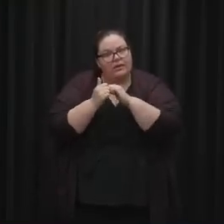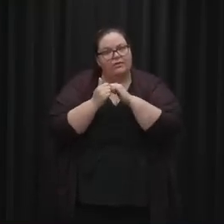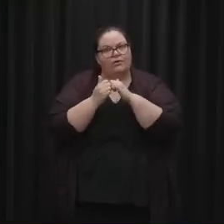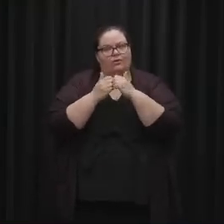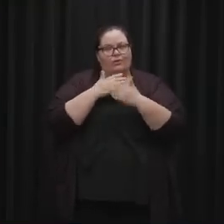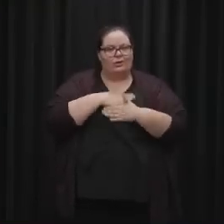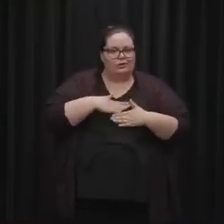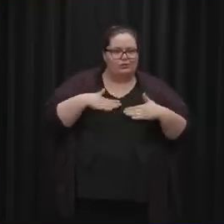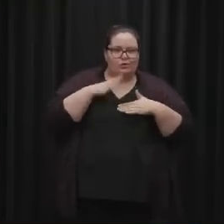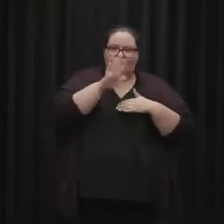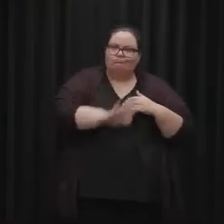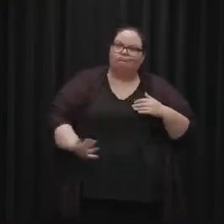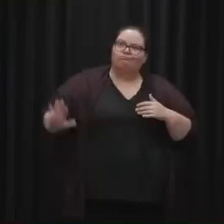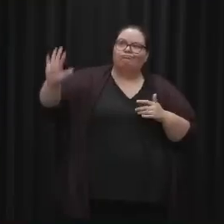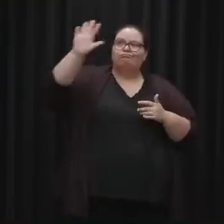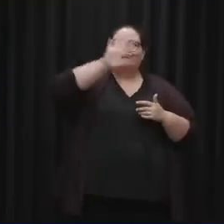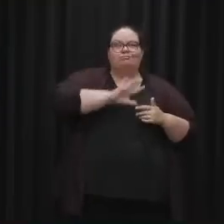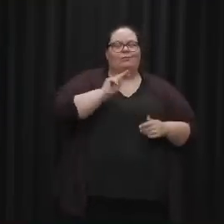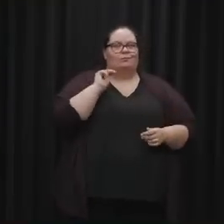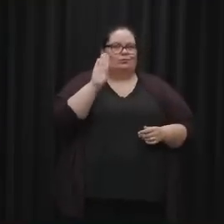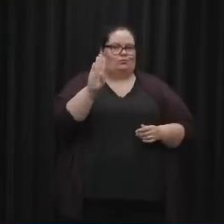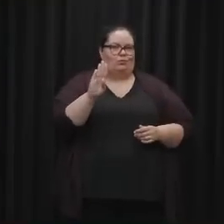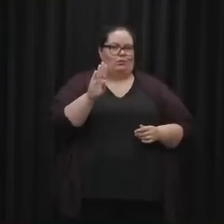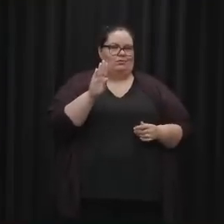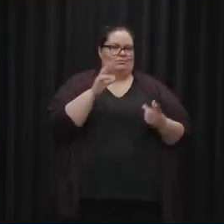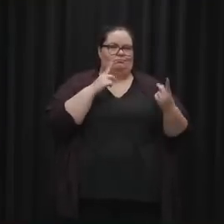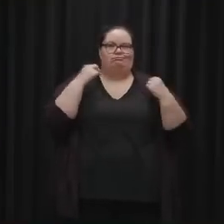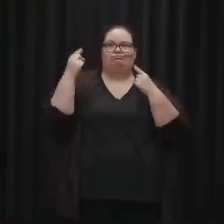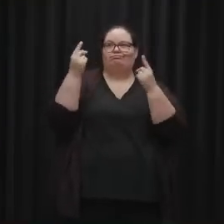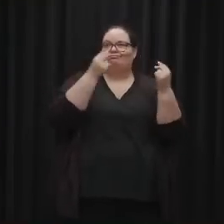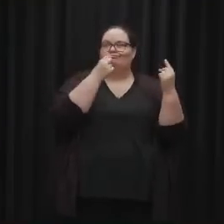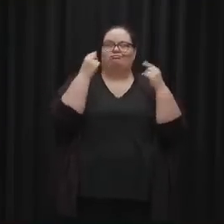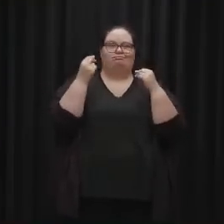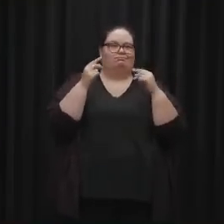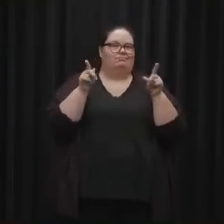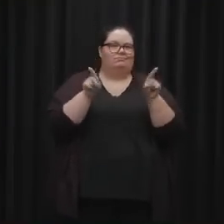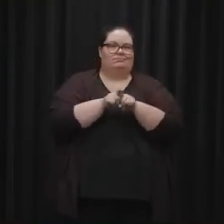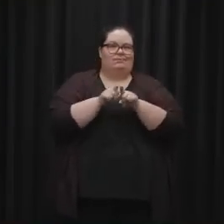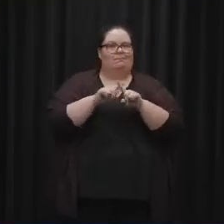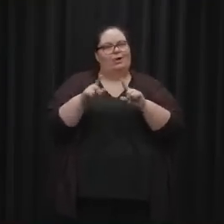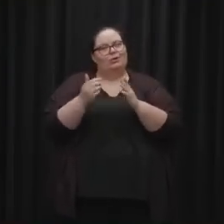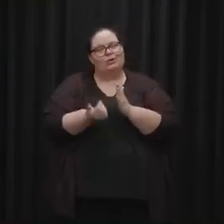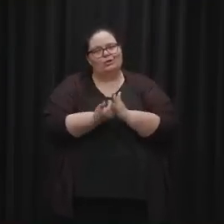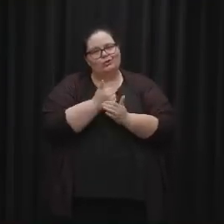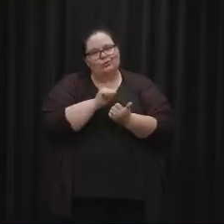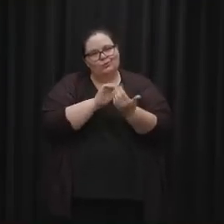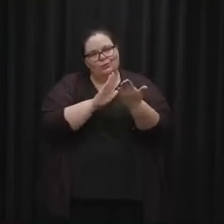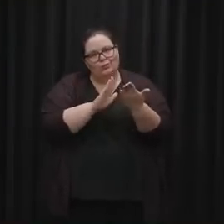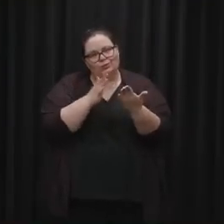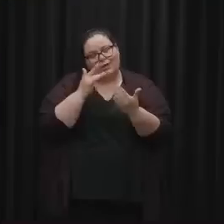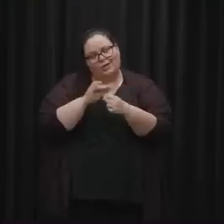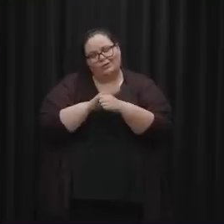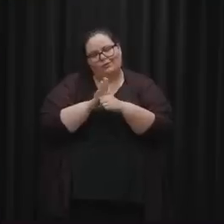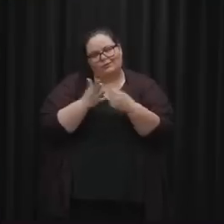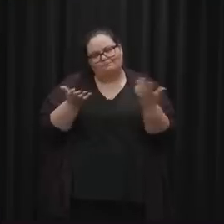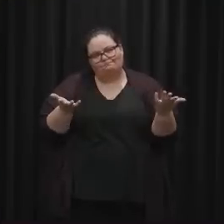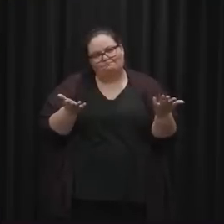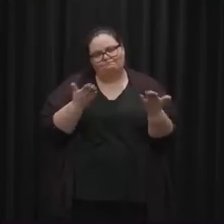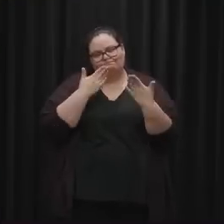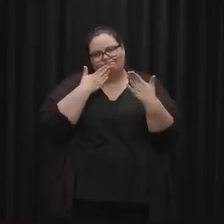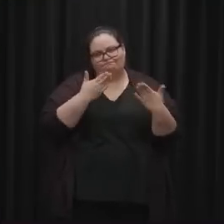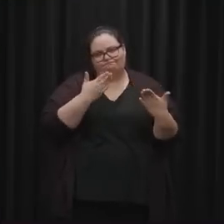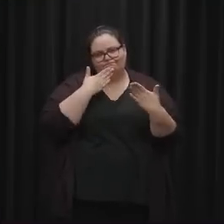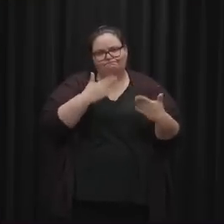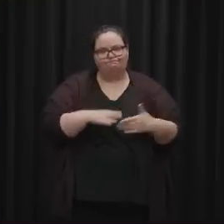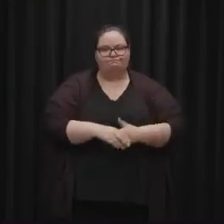to enjoy our entire province in many of the functions that we always have, only in a new and different way because of COVID. Thank